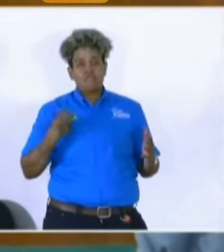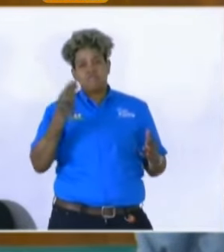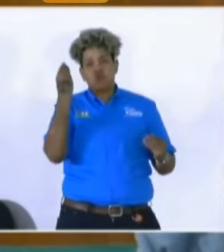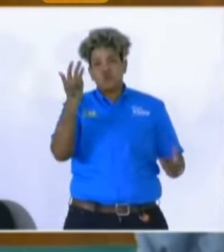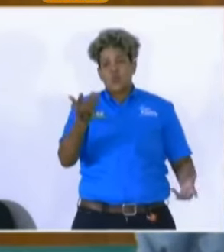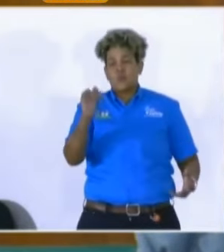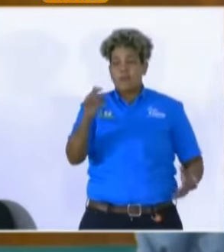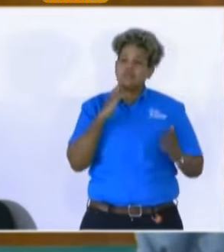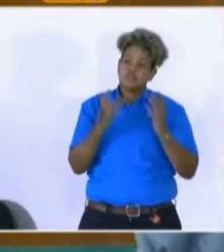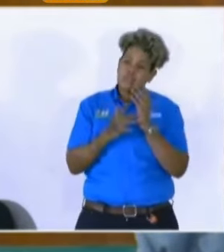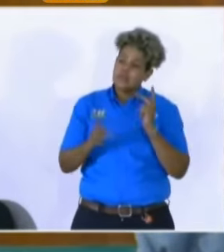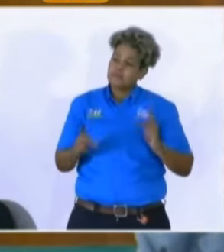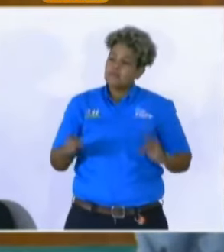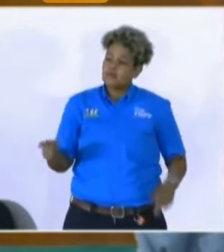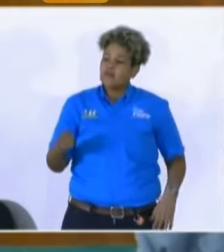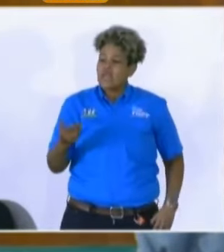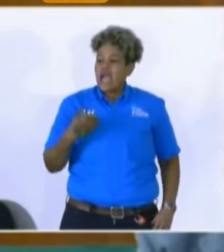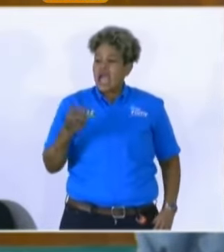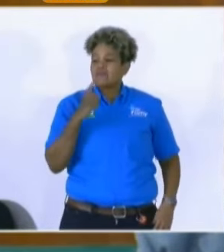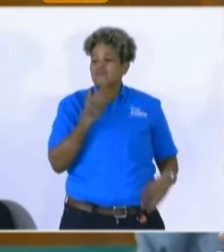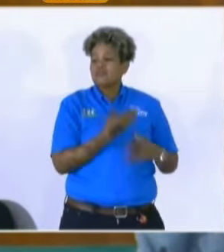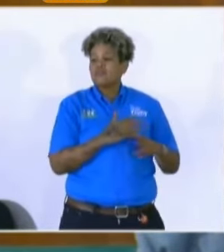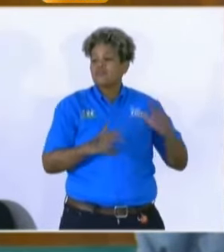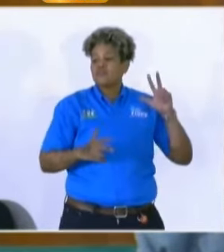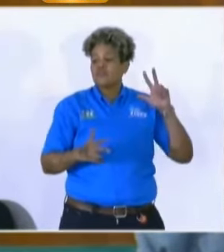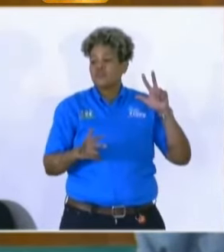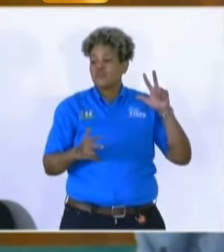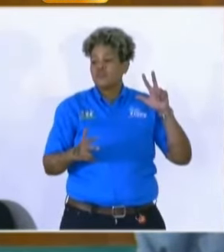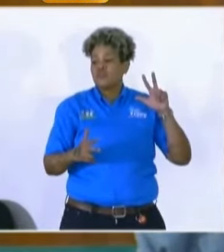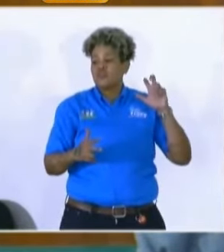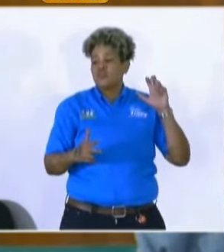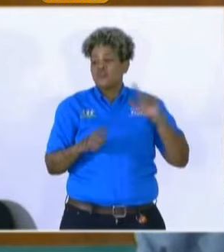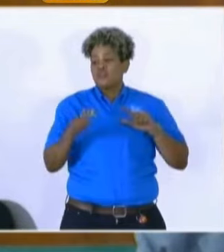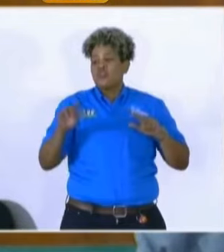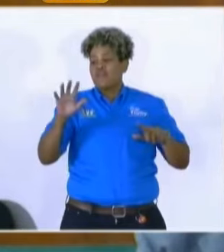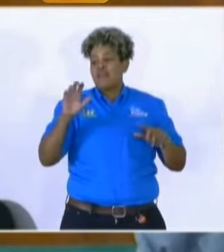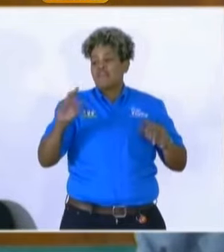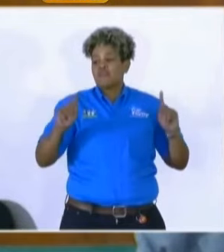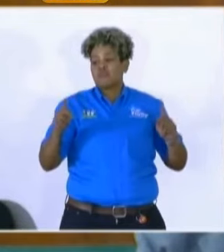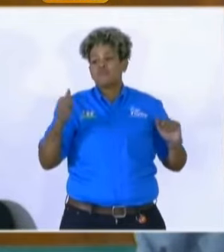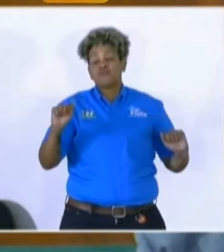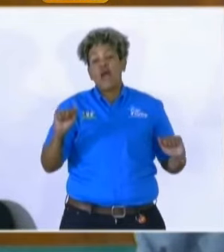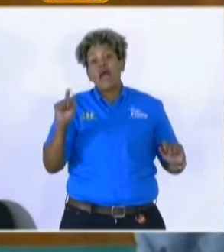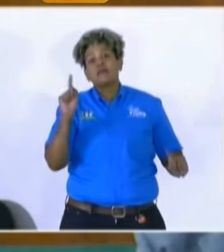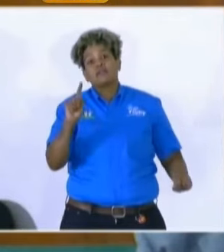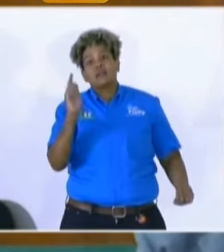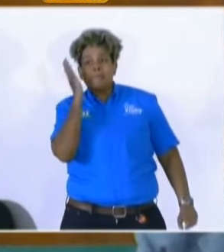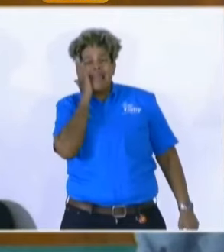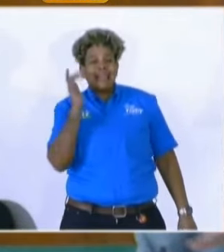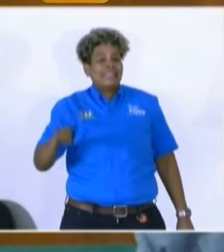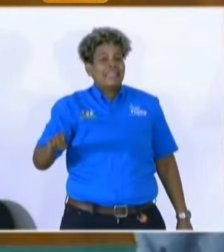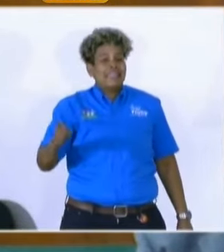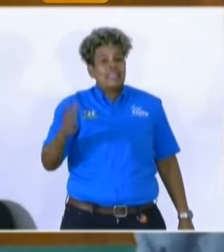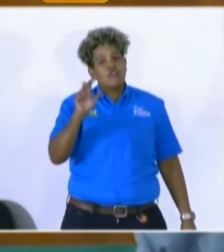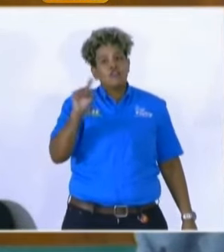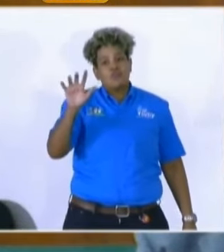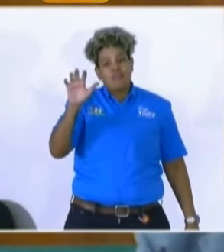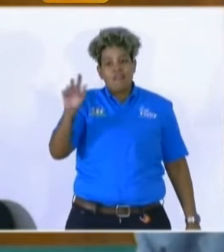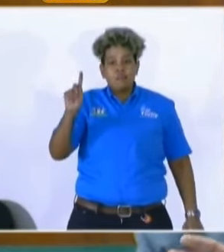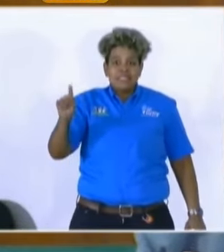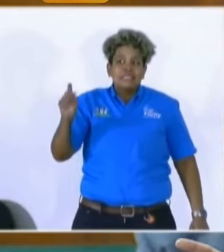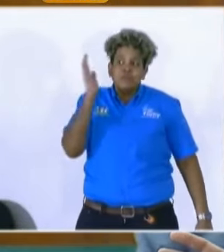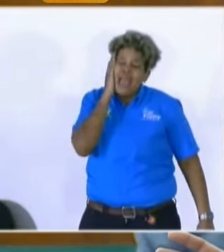the technocrats, you have anywhere between 300 and 500 people trying to get a bed. That's what they tell me. So